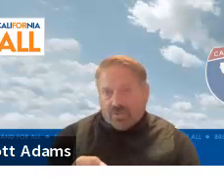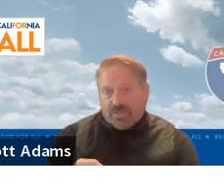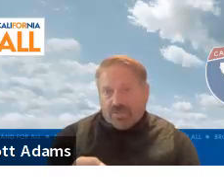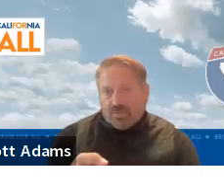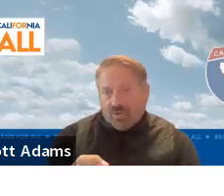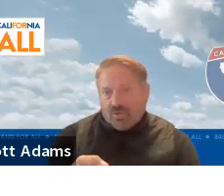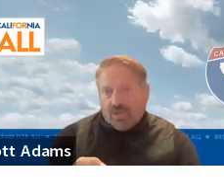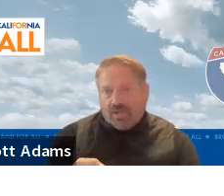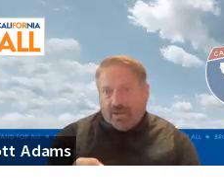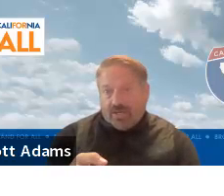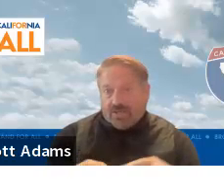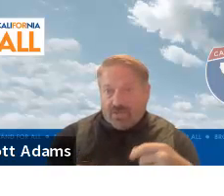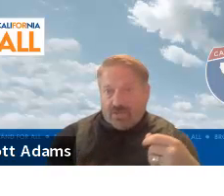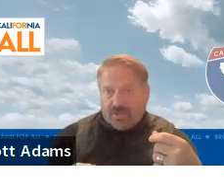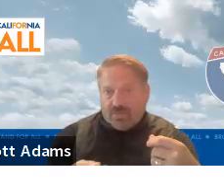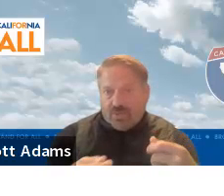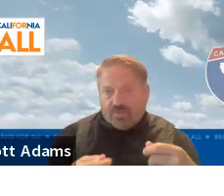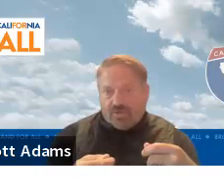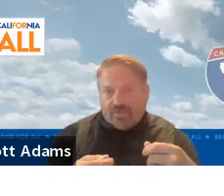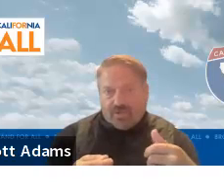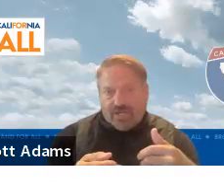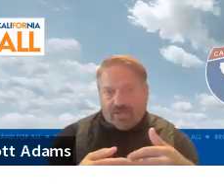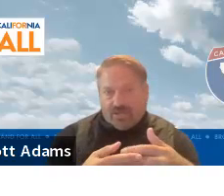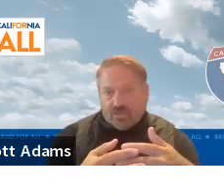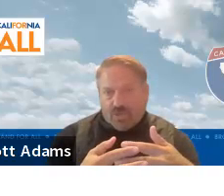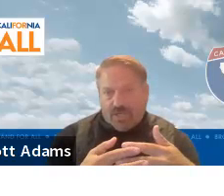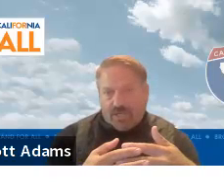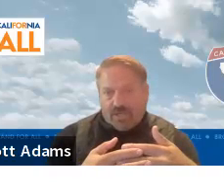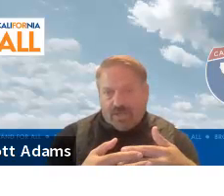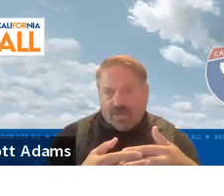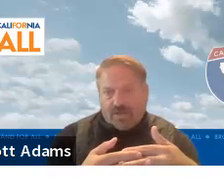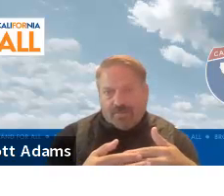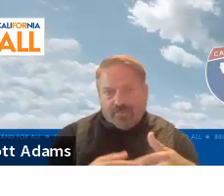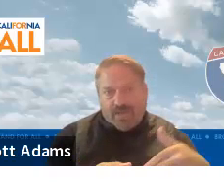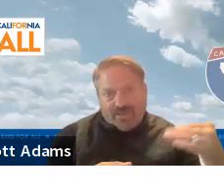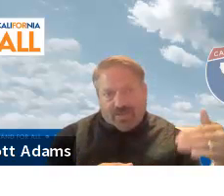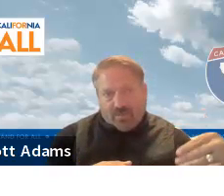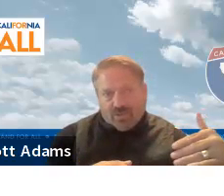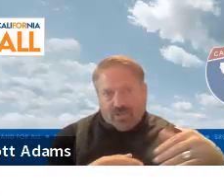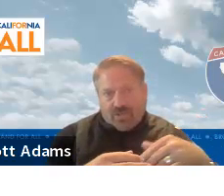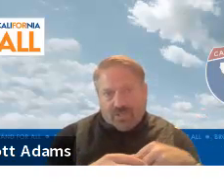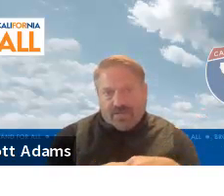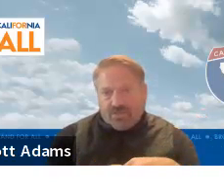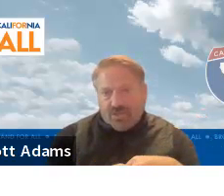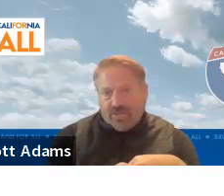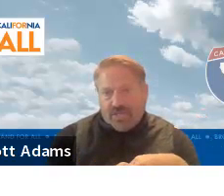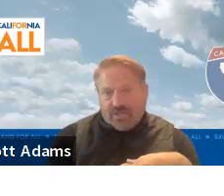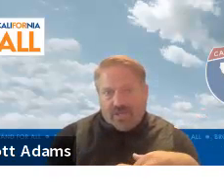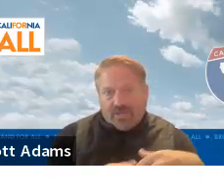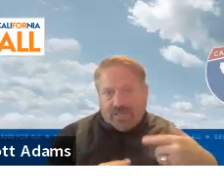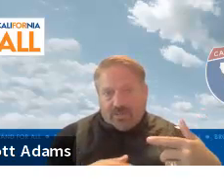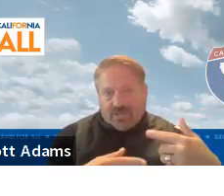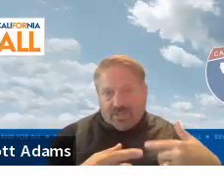significant responses from rural areas. So the mobile phone functionality is working. I think the numbers on the left show